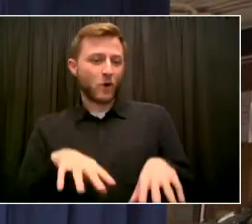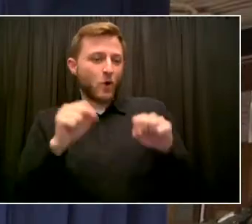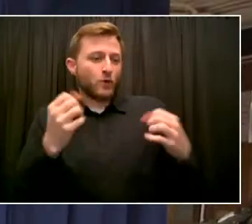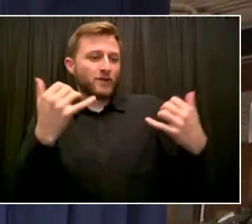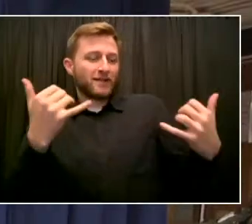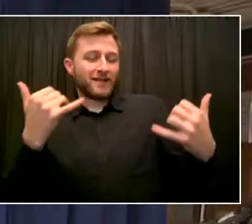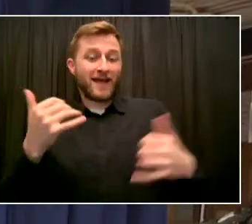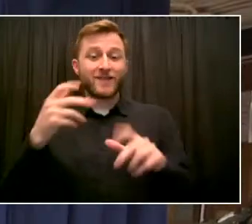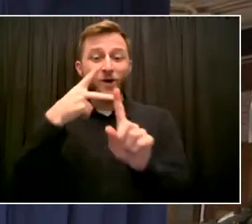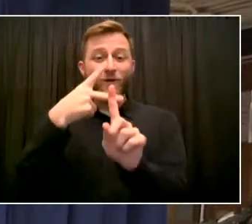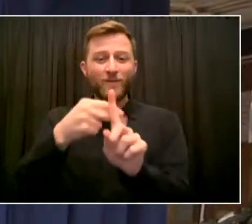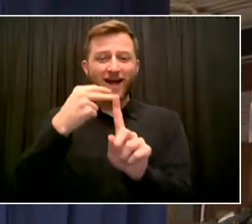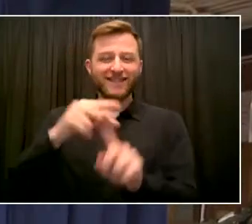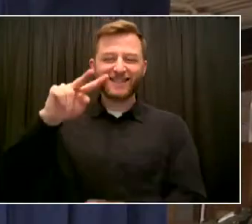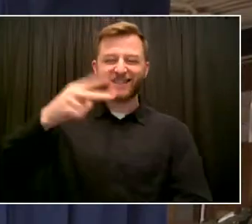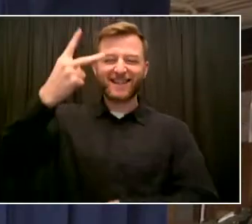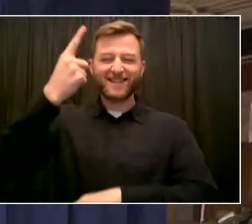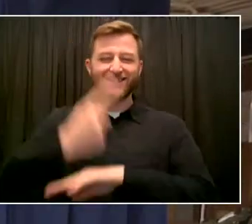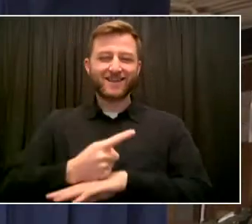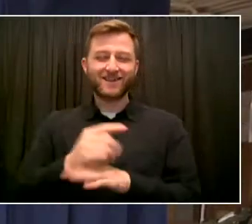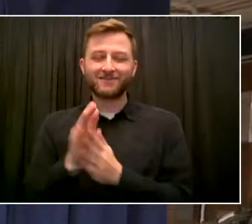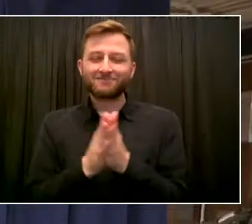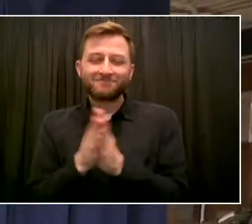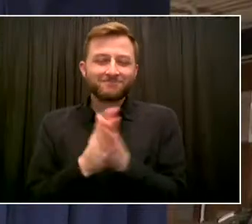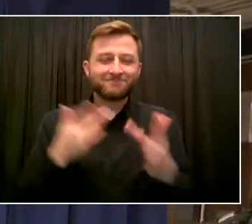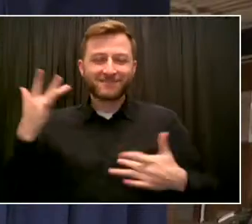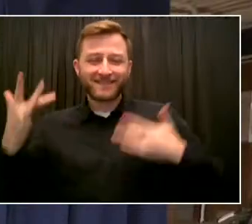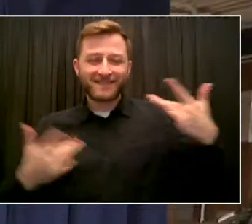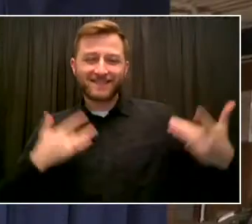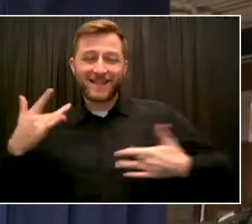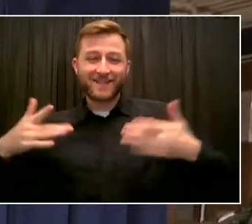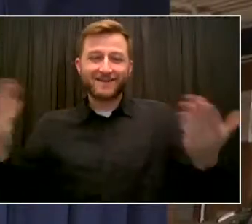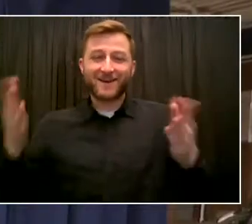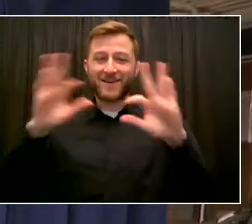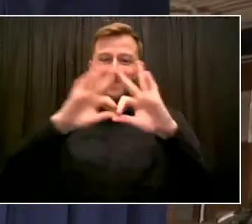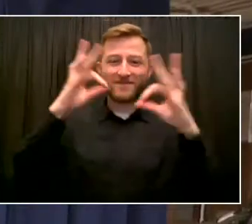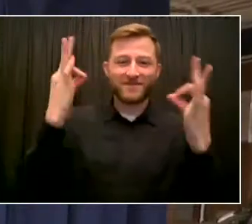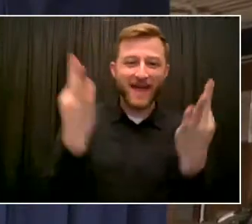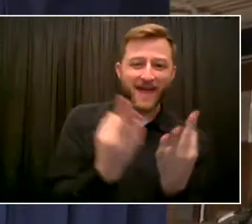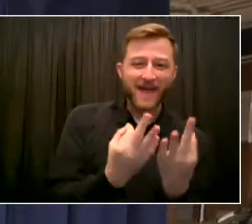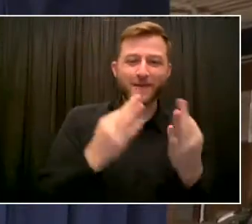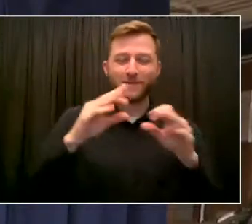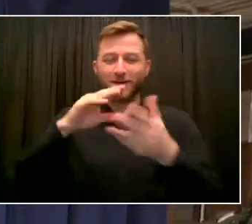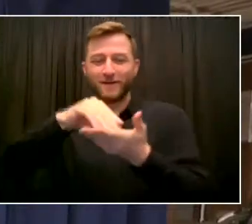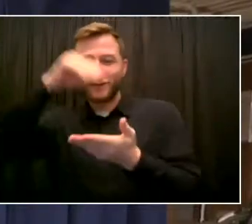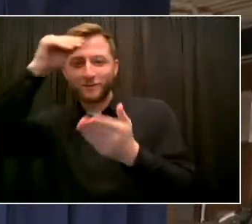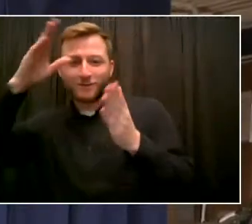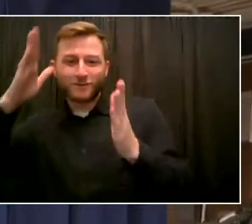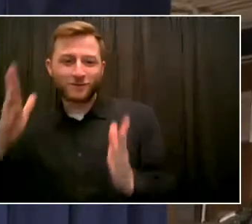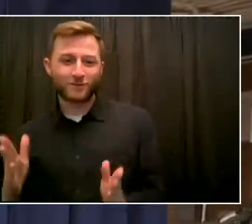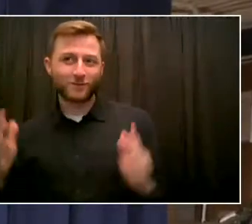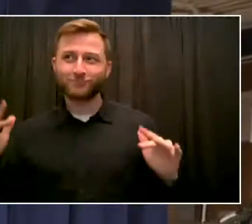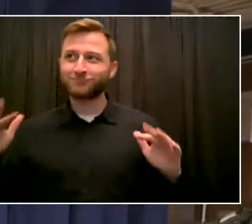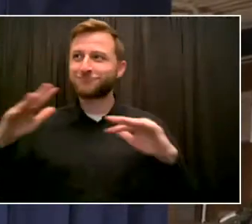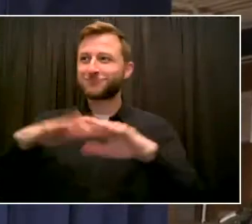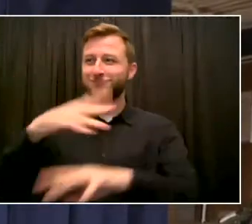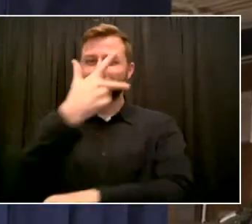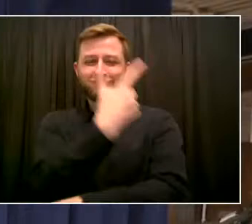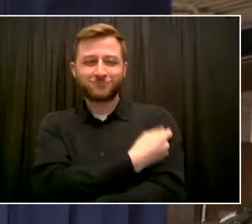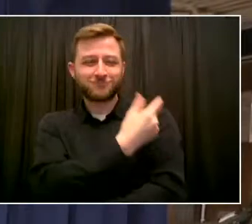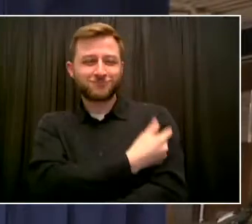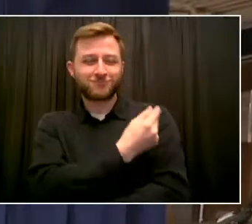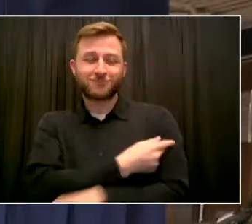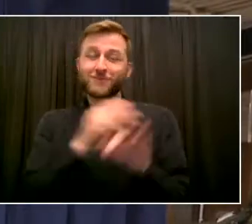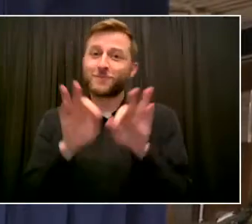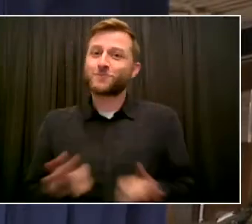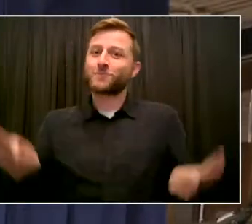so excited to be here with our families, with our students, who have so many reasons why this day is important. So Dr. Choksi and I are going to go talk to some of our